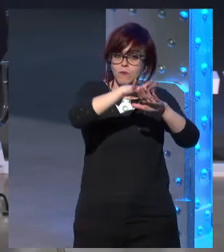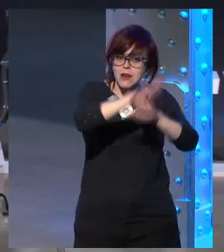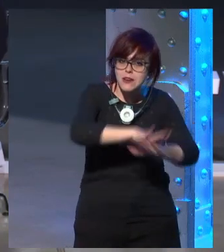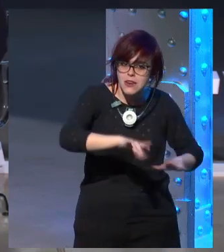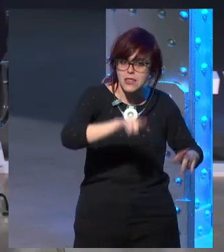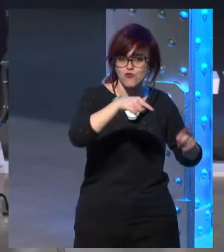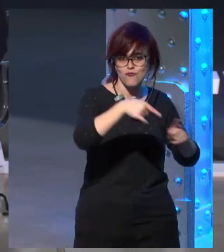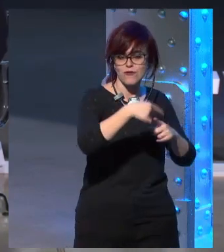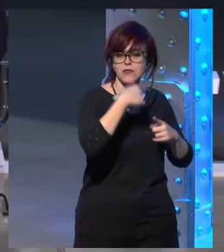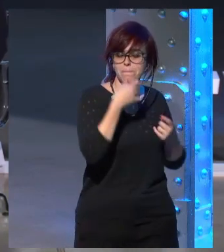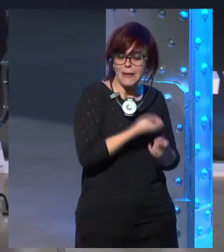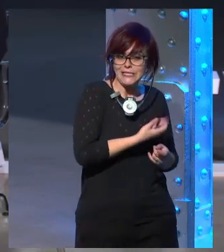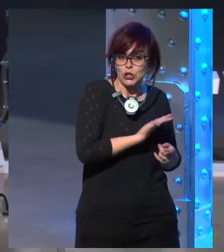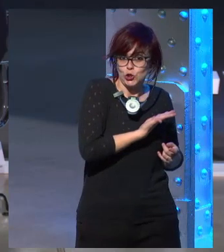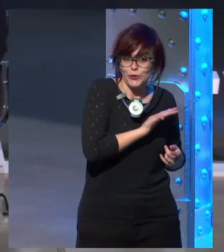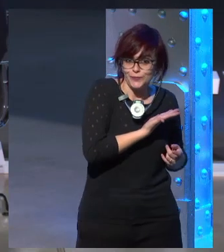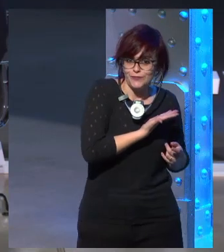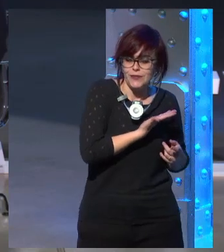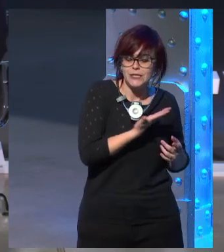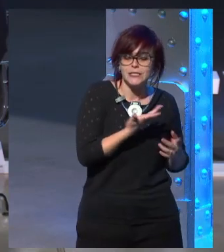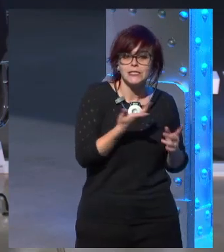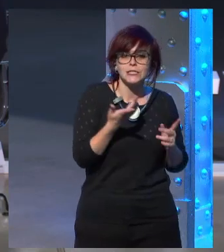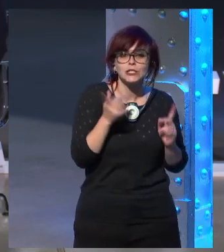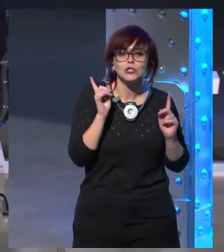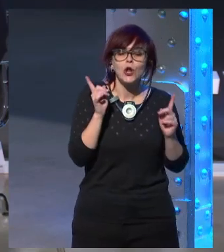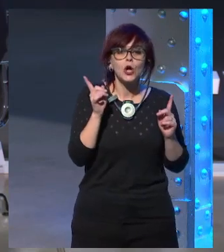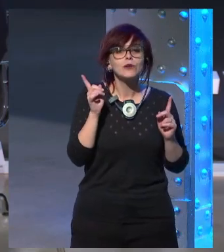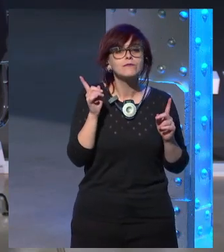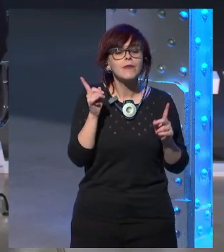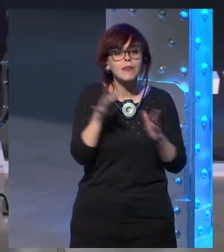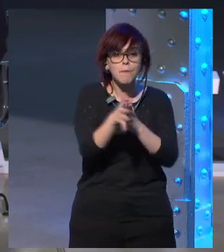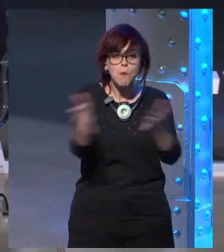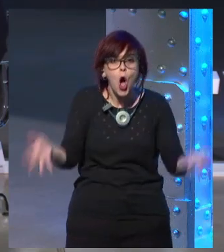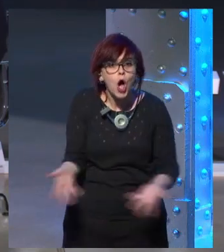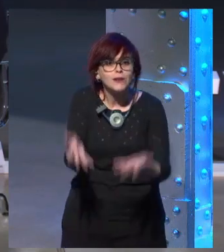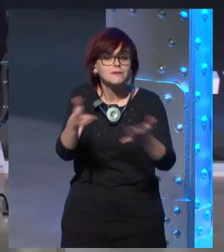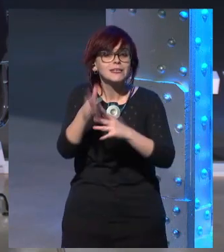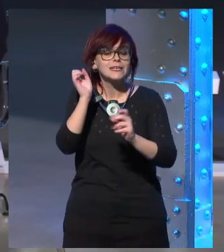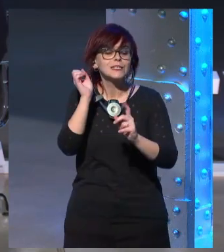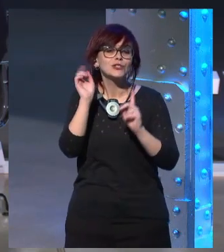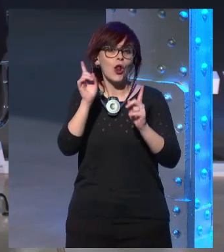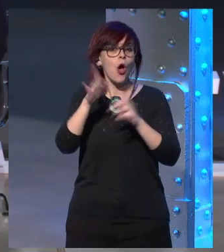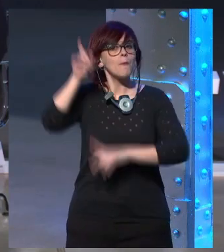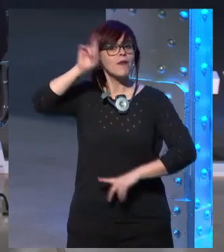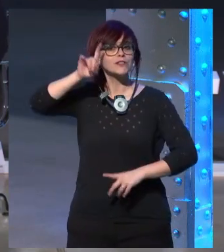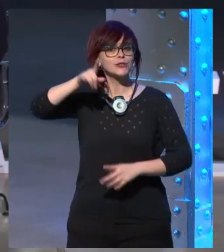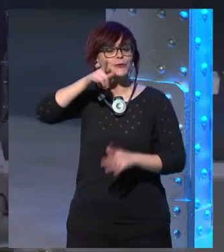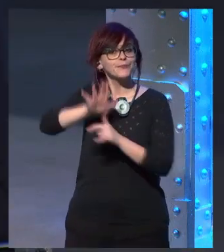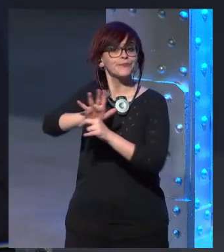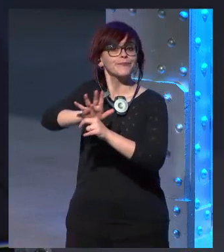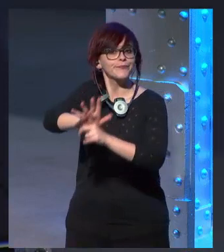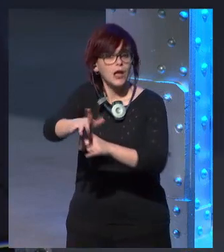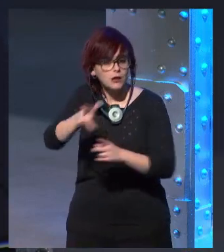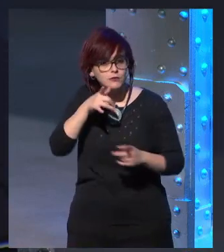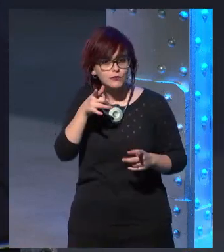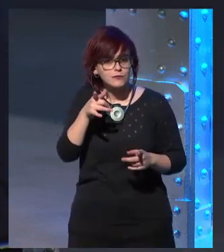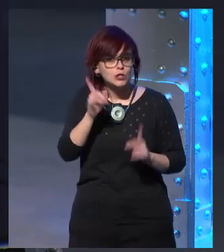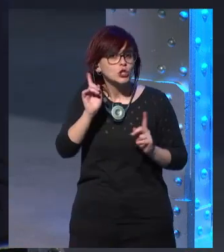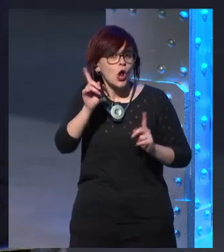focus on children is not a task from the teacher, but we are all involved in